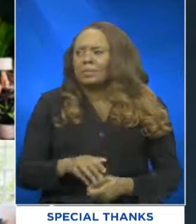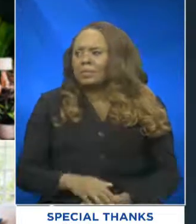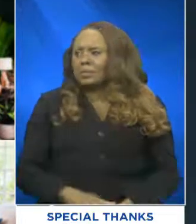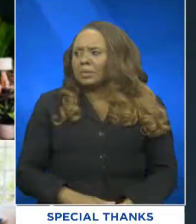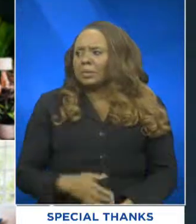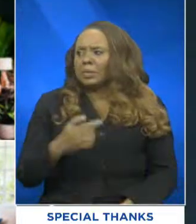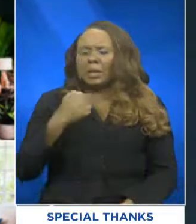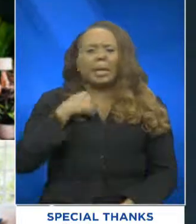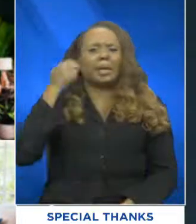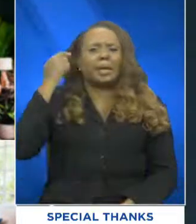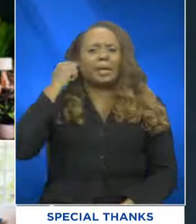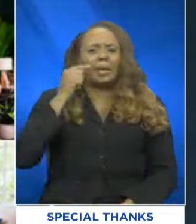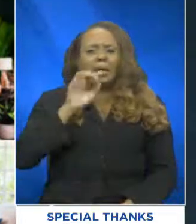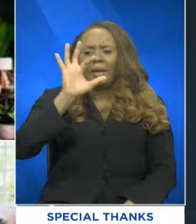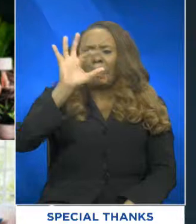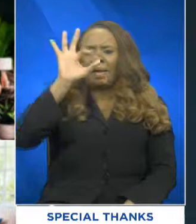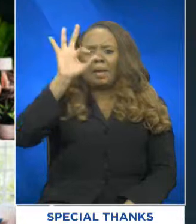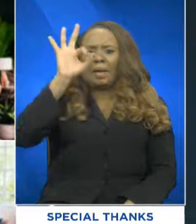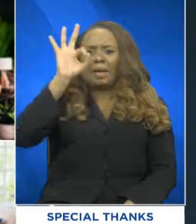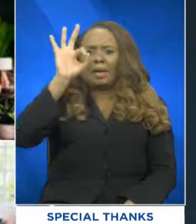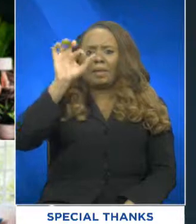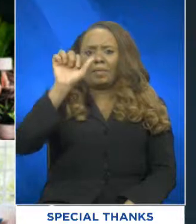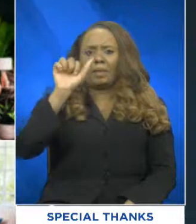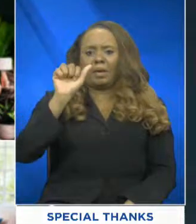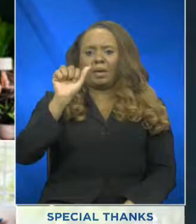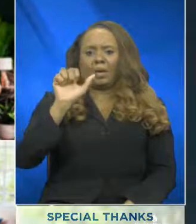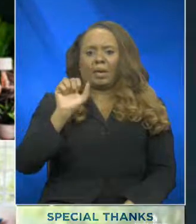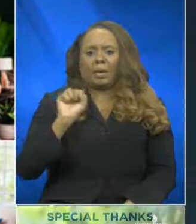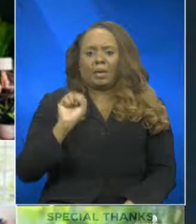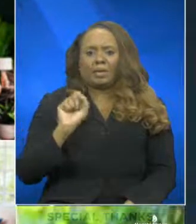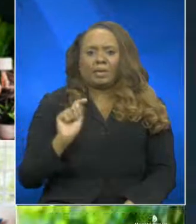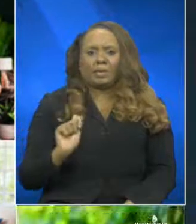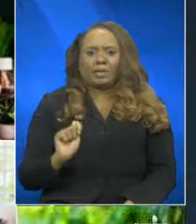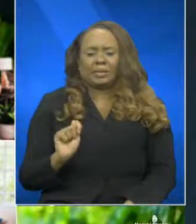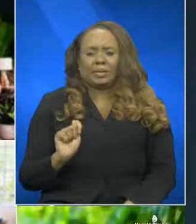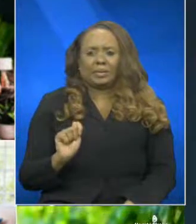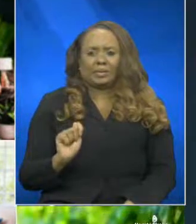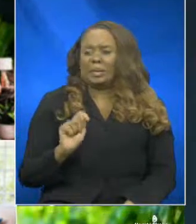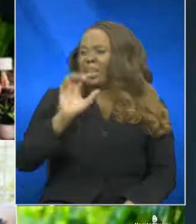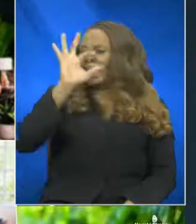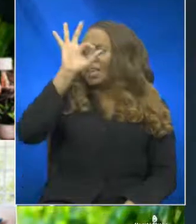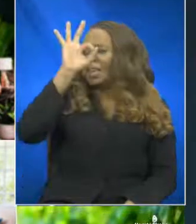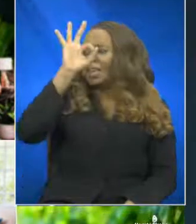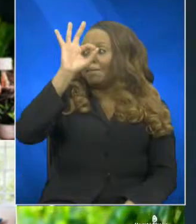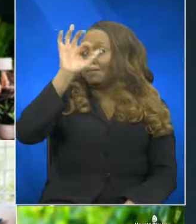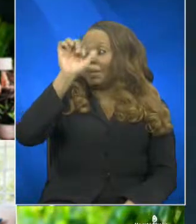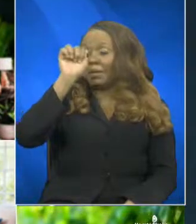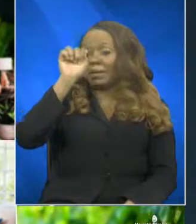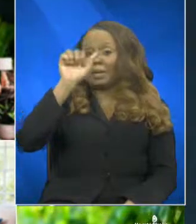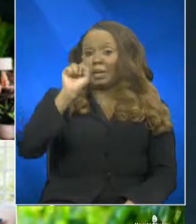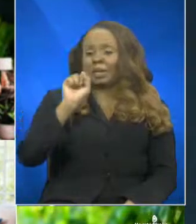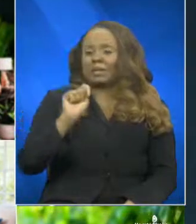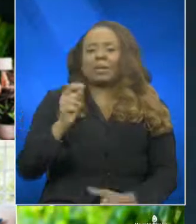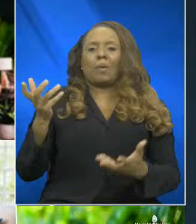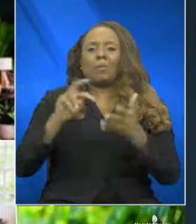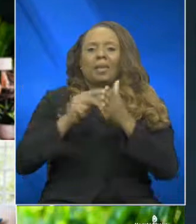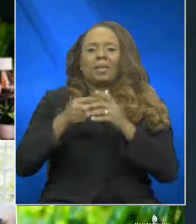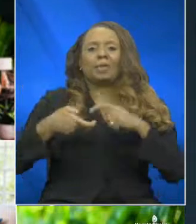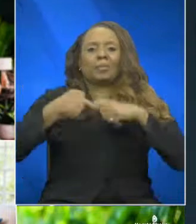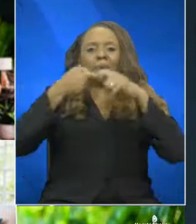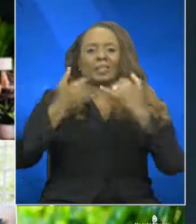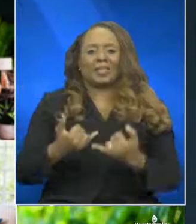letters FAST, and I'd like you to explain that to us when we come